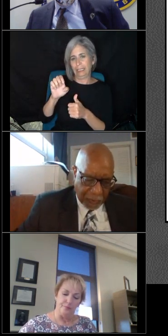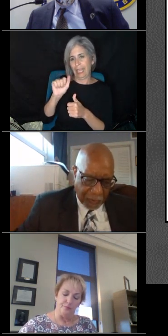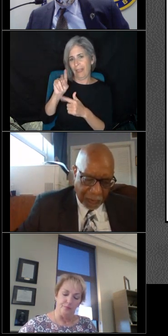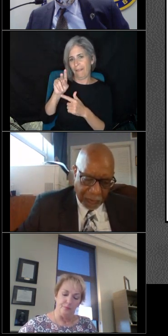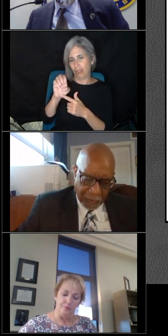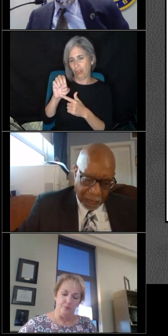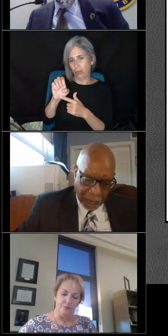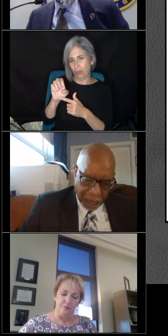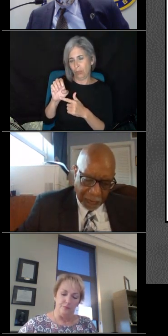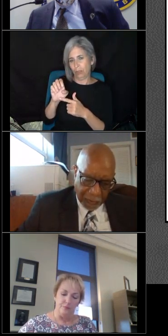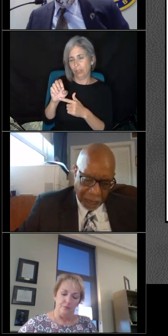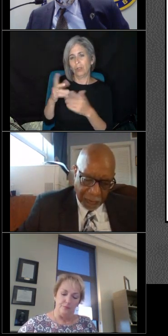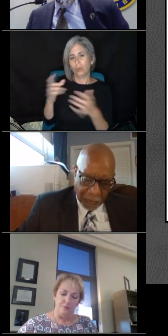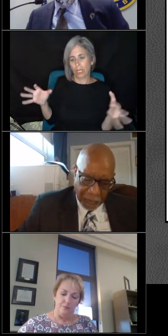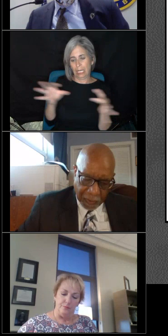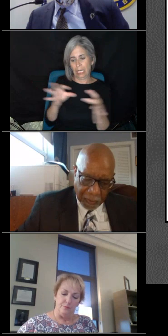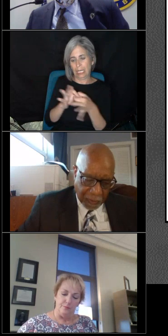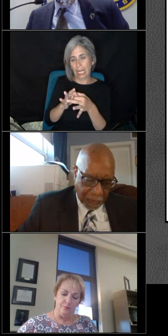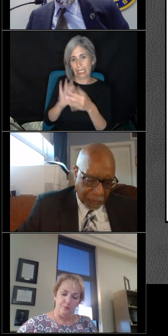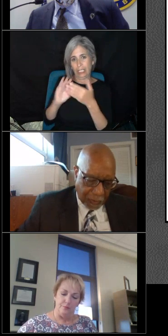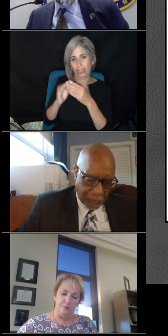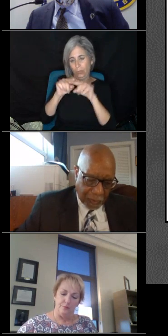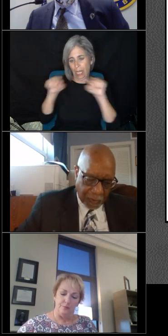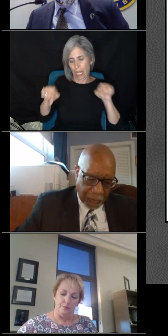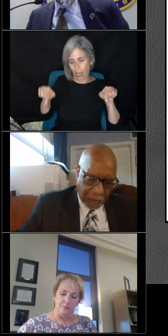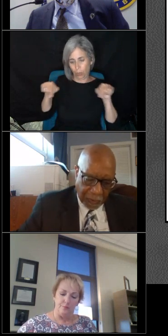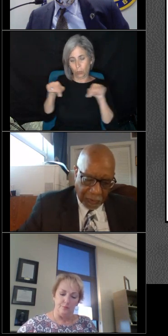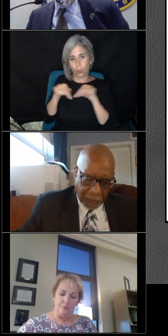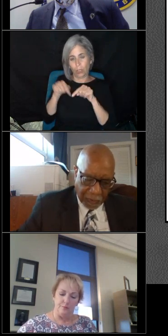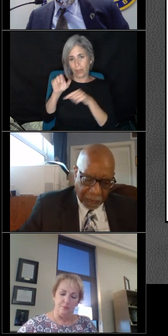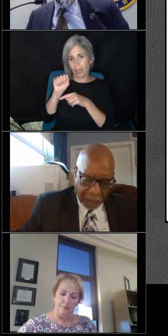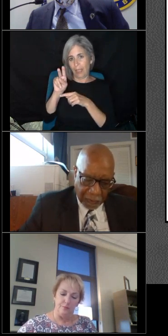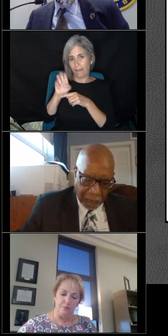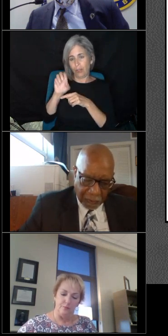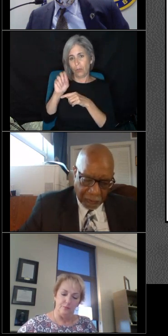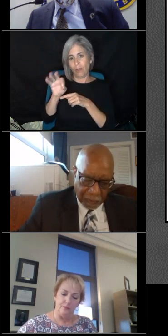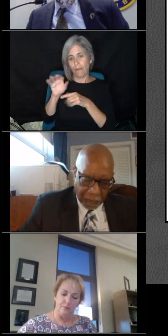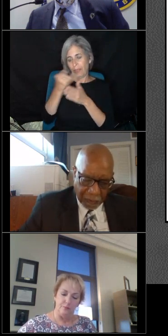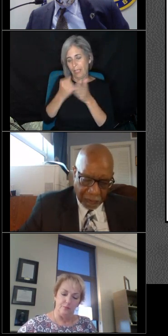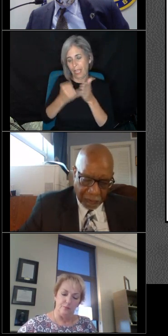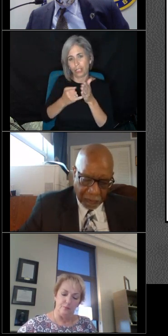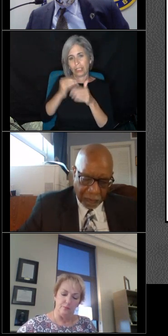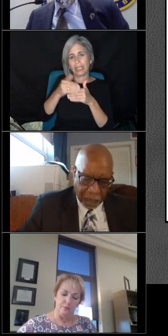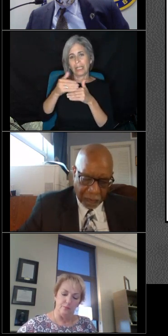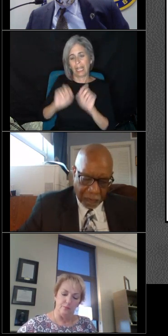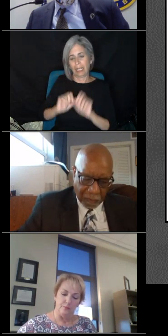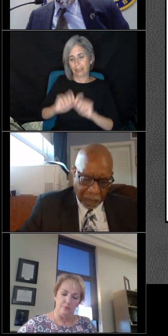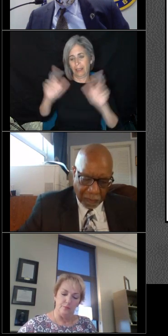both connected to Town Square and to Avenue of the Arts. Next slide.